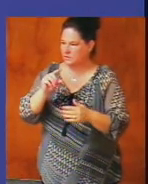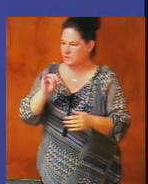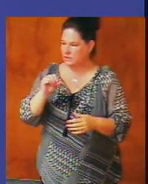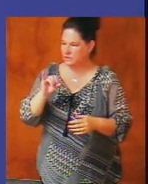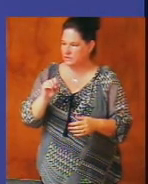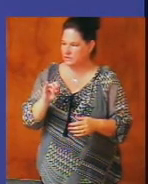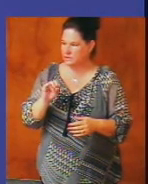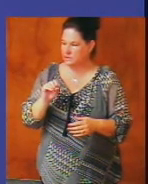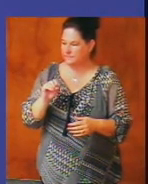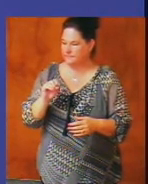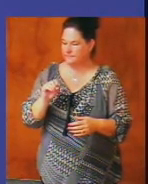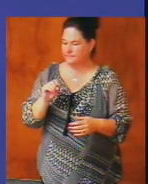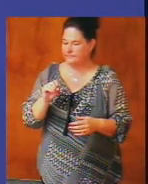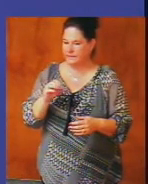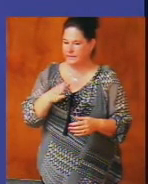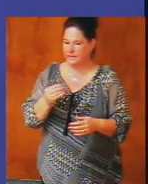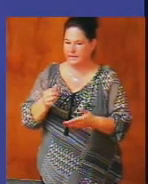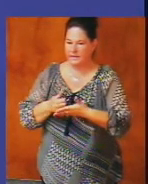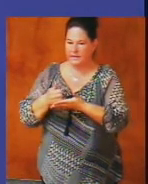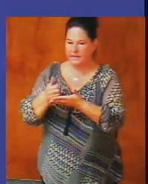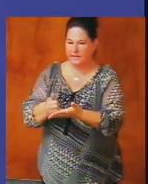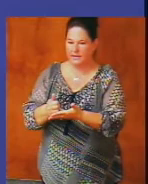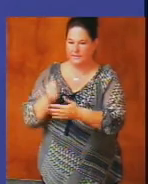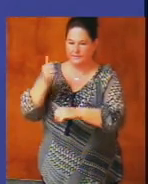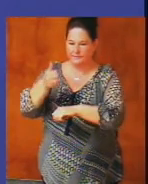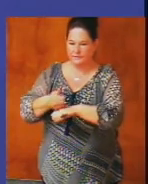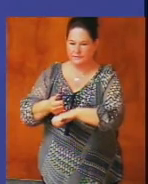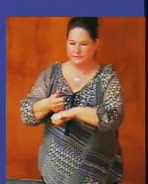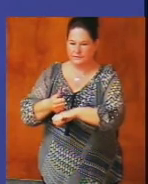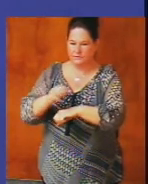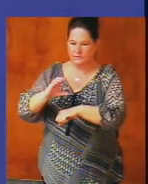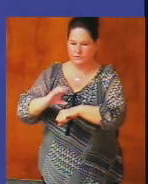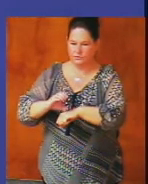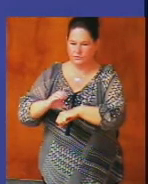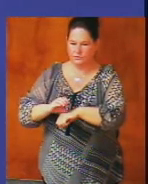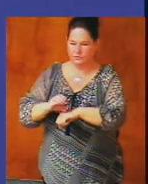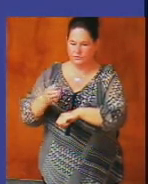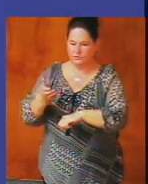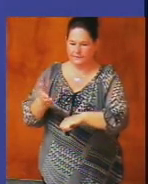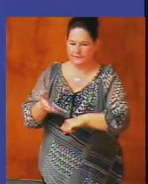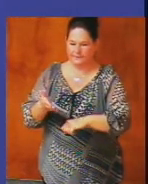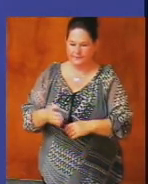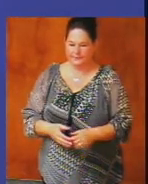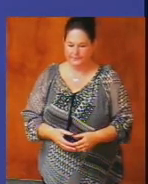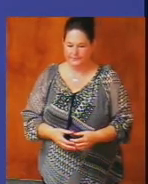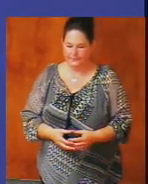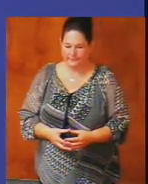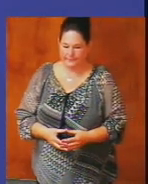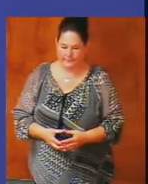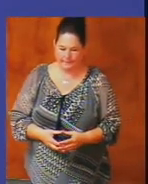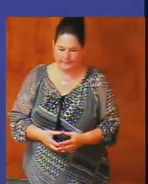Colossae and helped to establish the church there.